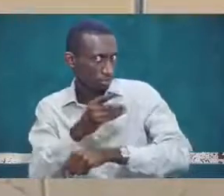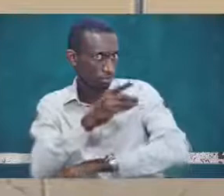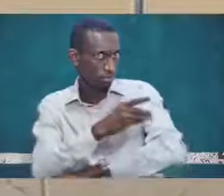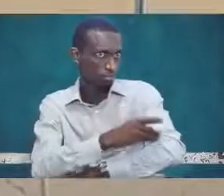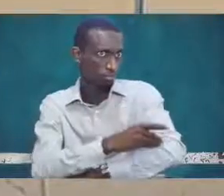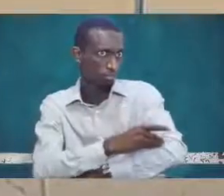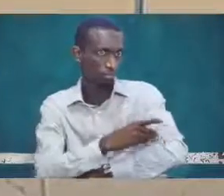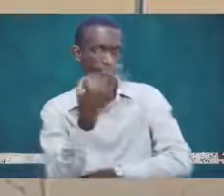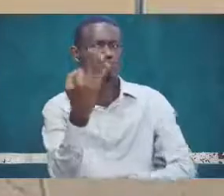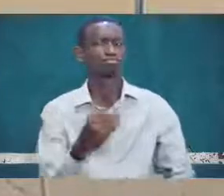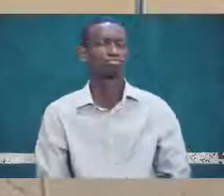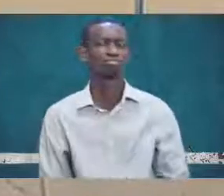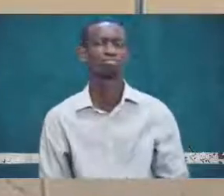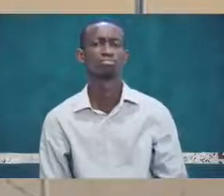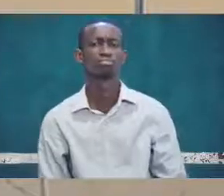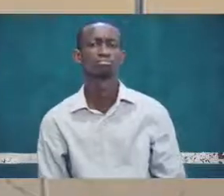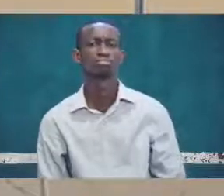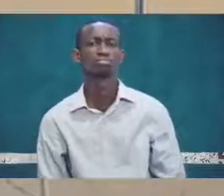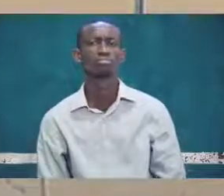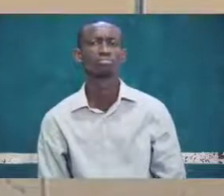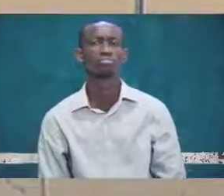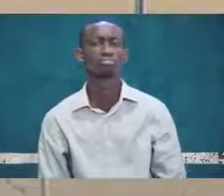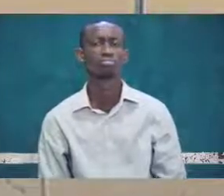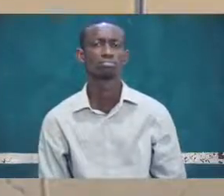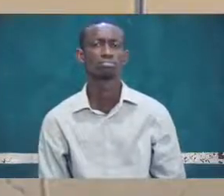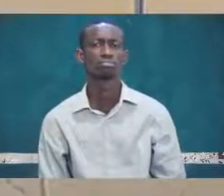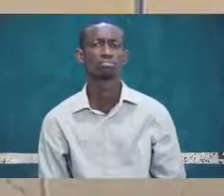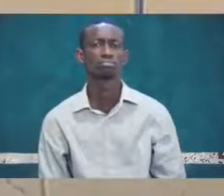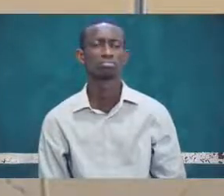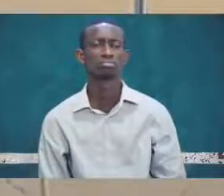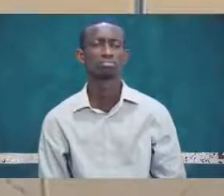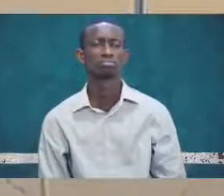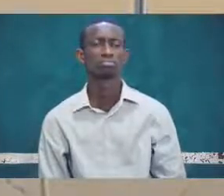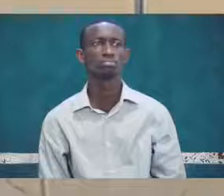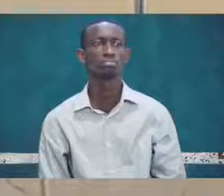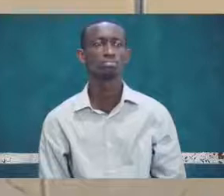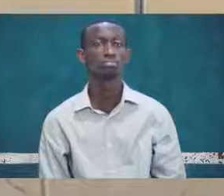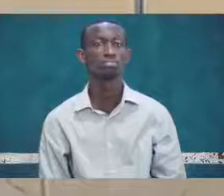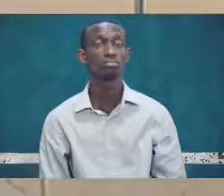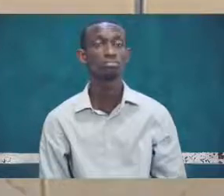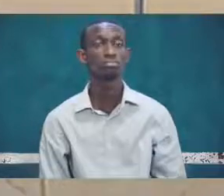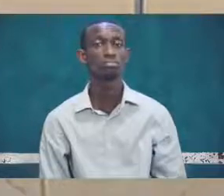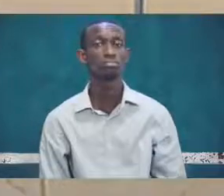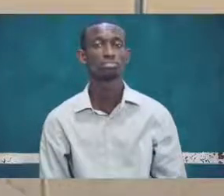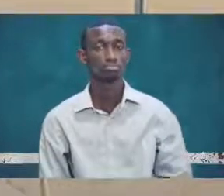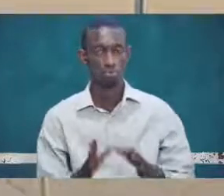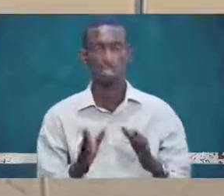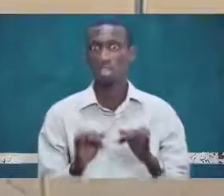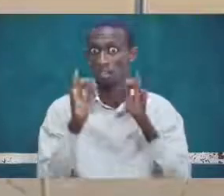for 3 days? In other words, if he